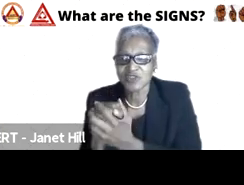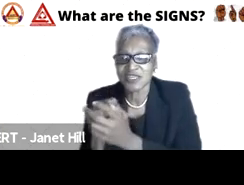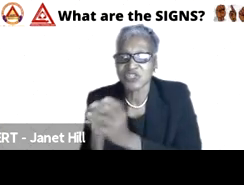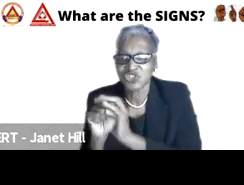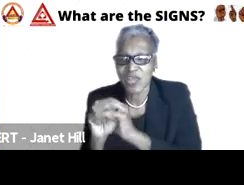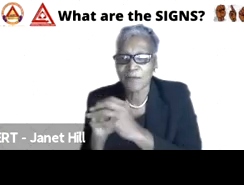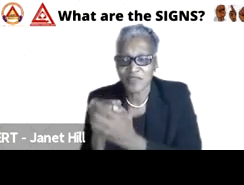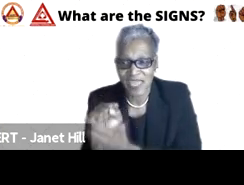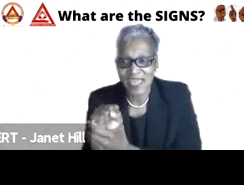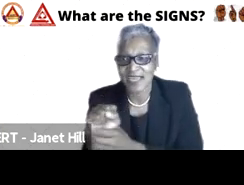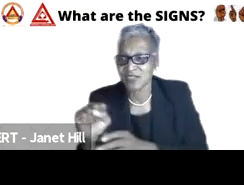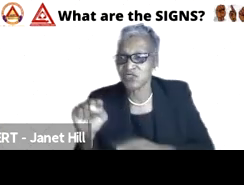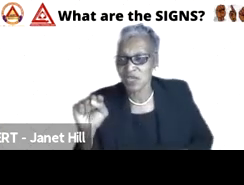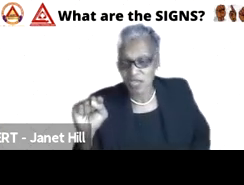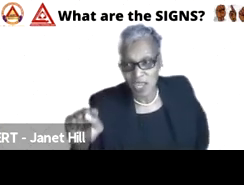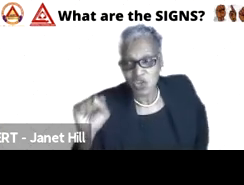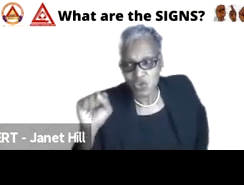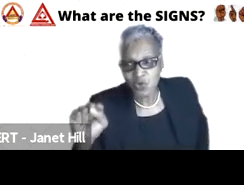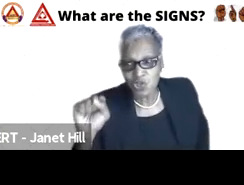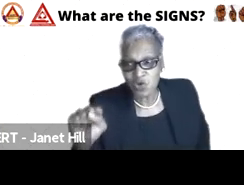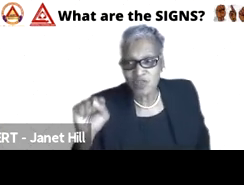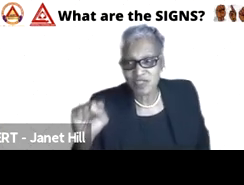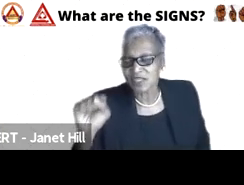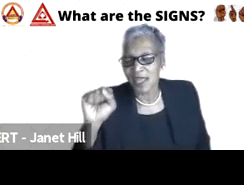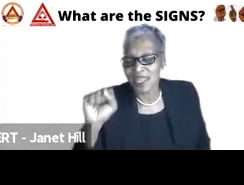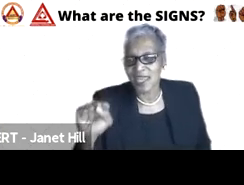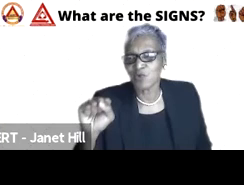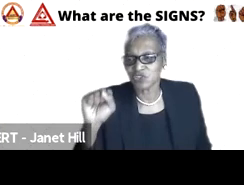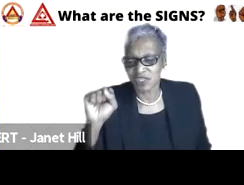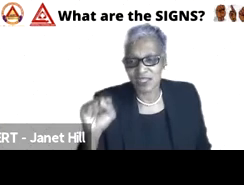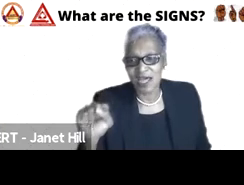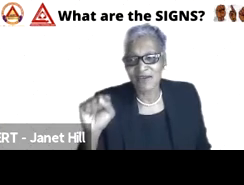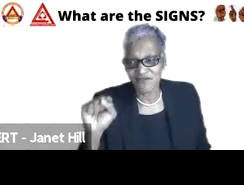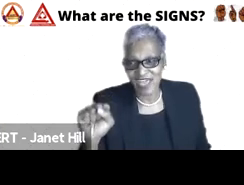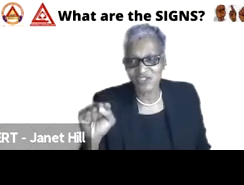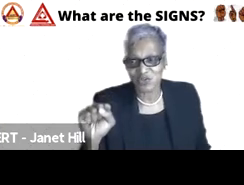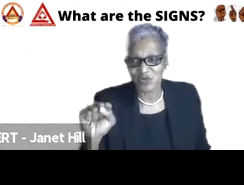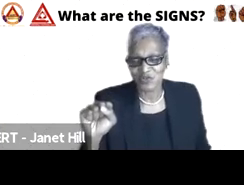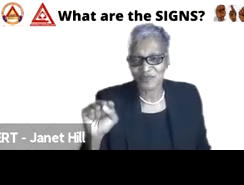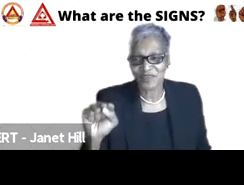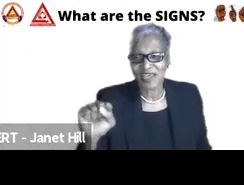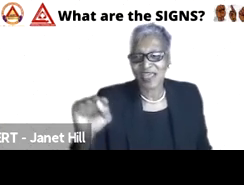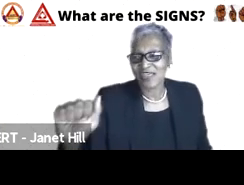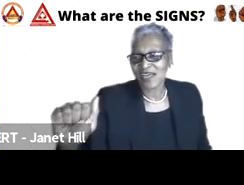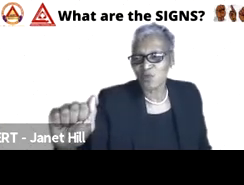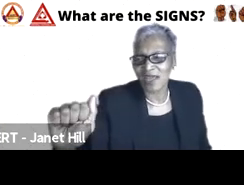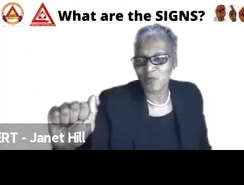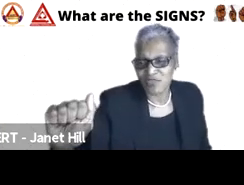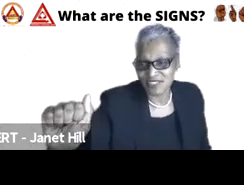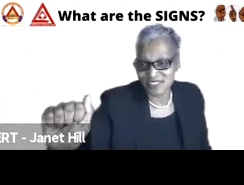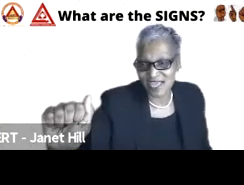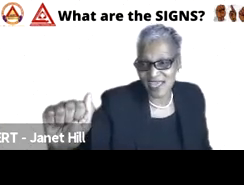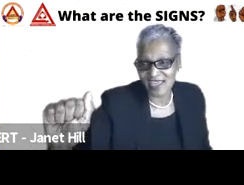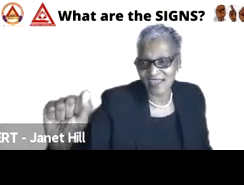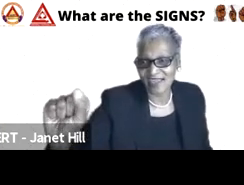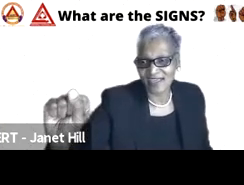the letters in the shape of the hands, you would learn this language a lot faster. And that's why